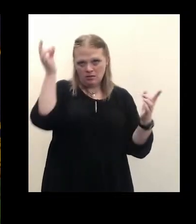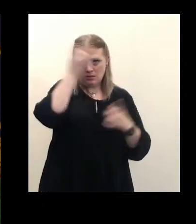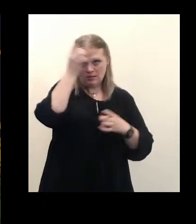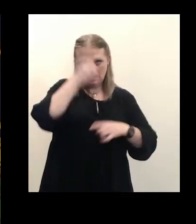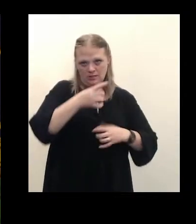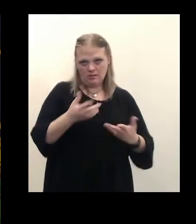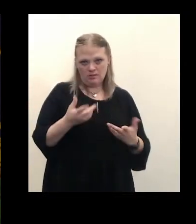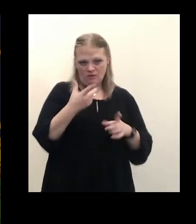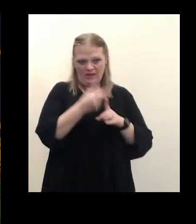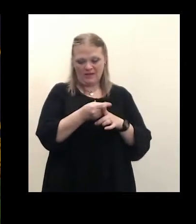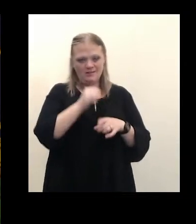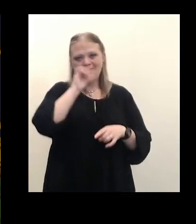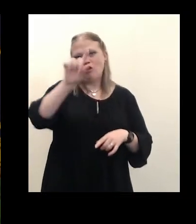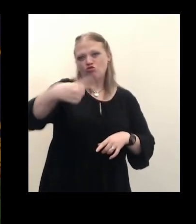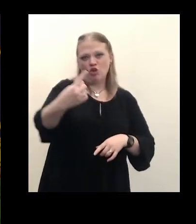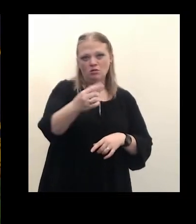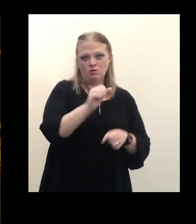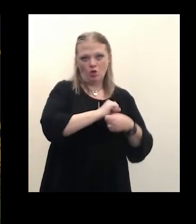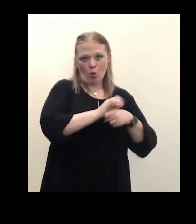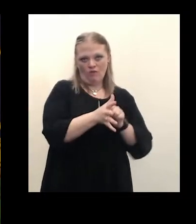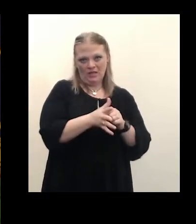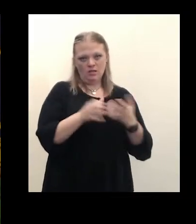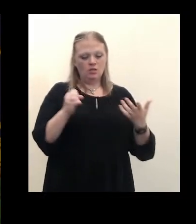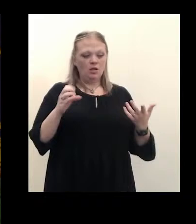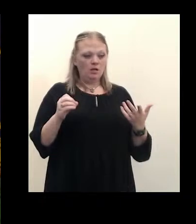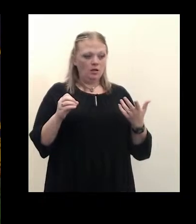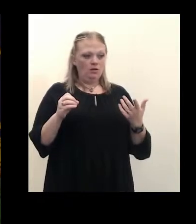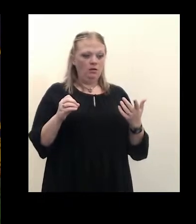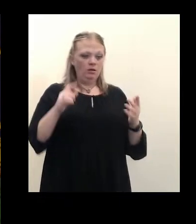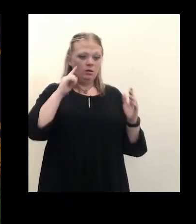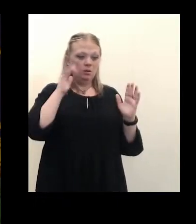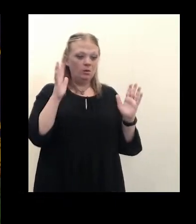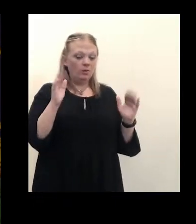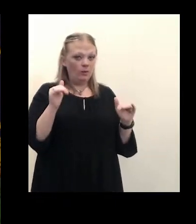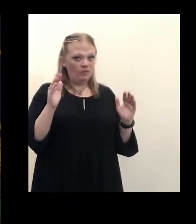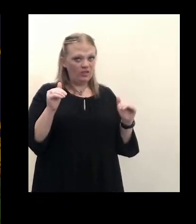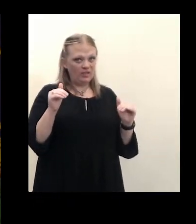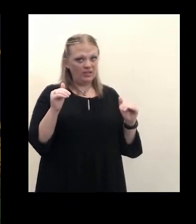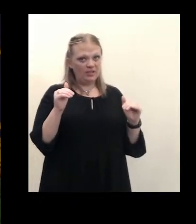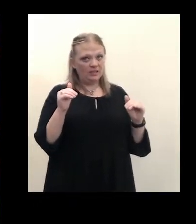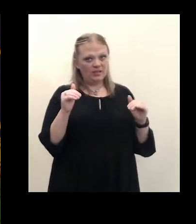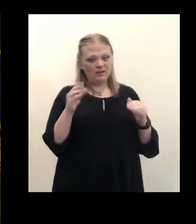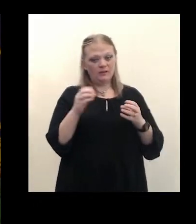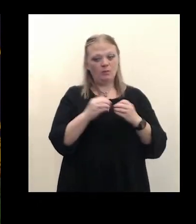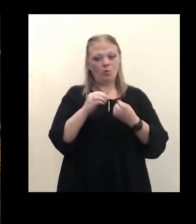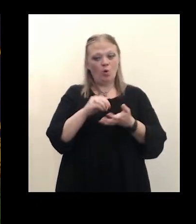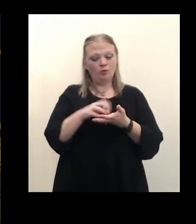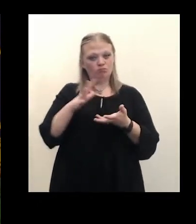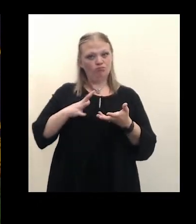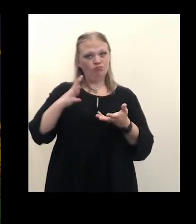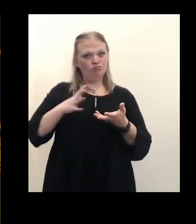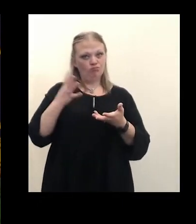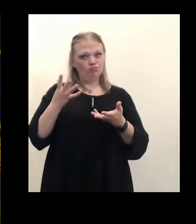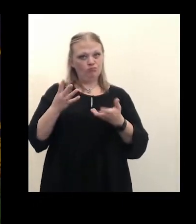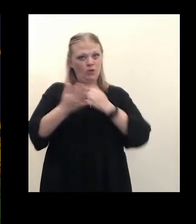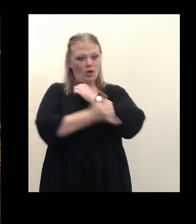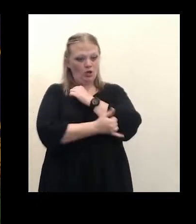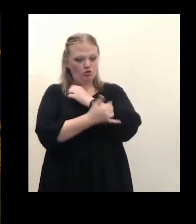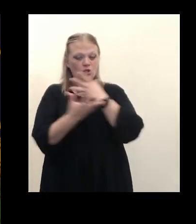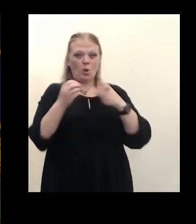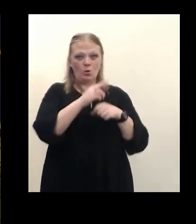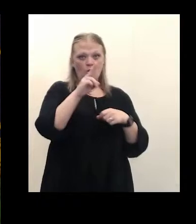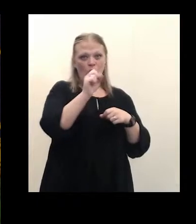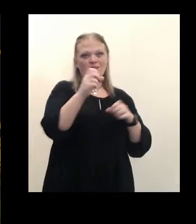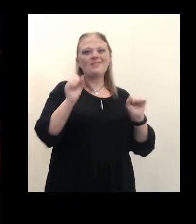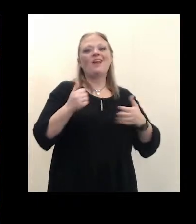just COVID-19. So hopefully the wealthier countries, including the United States, can help out